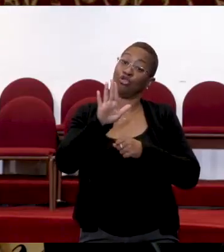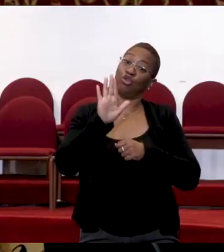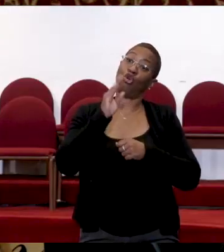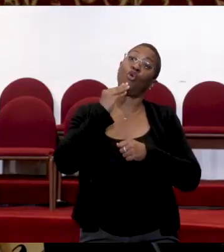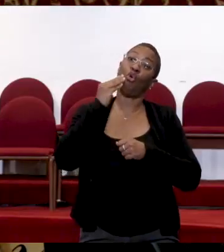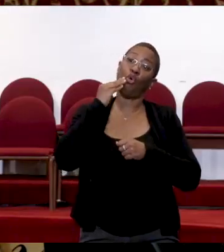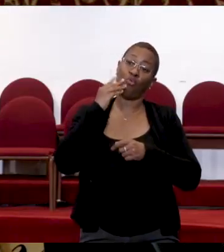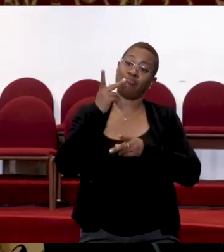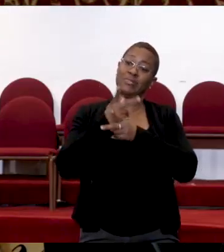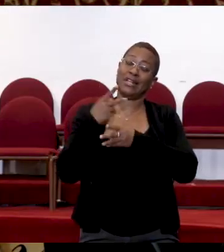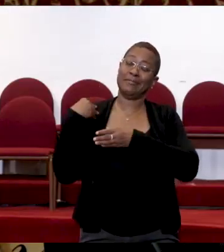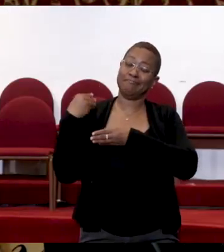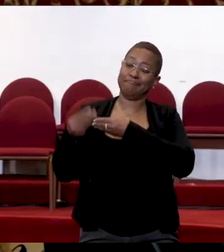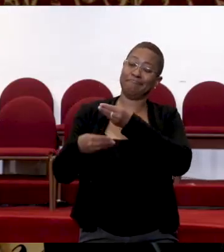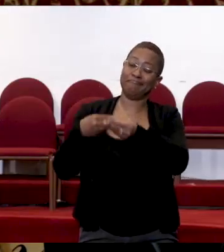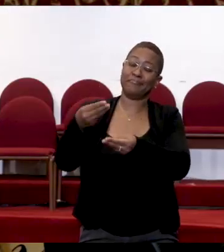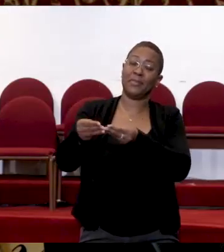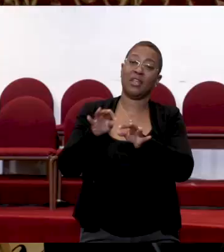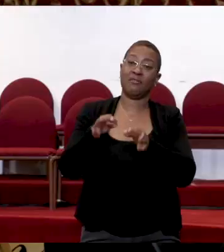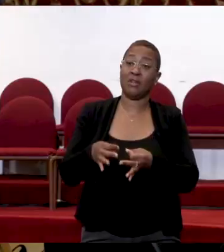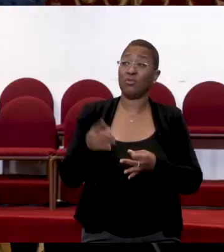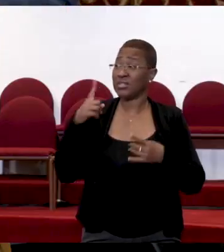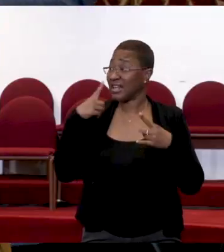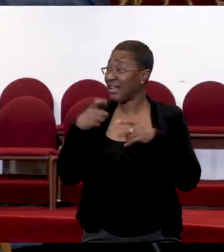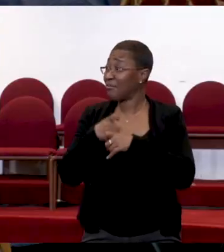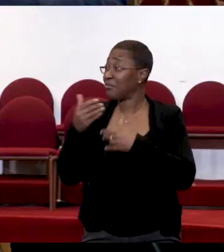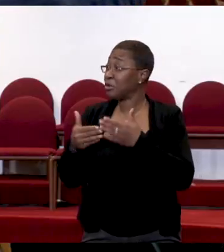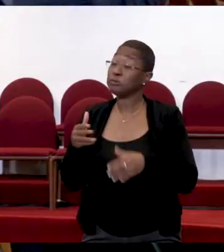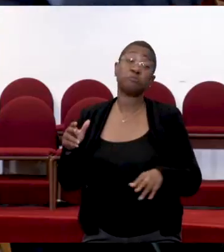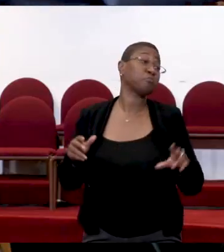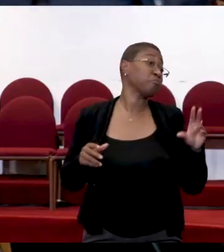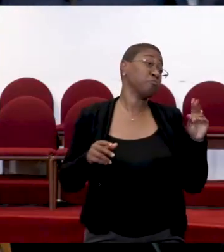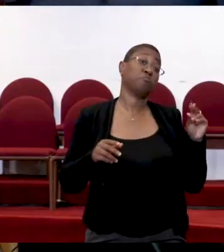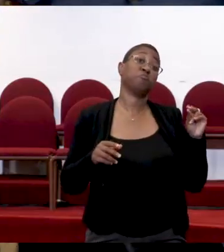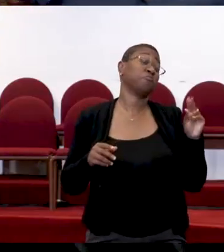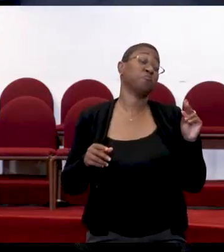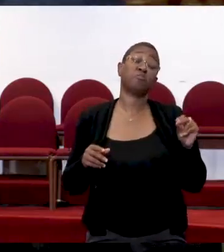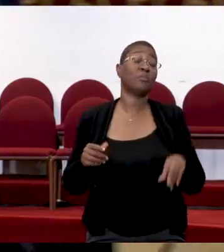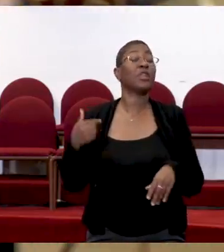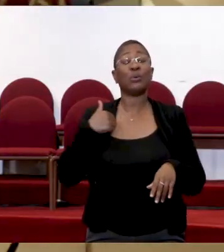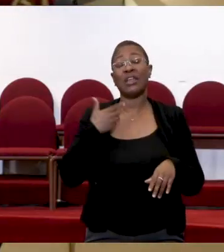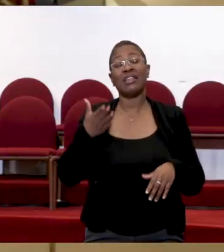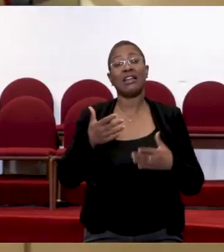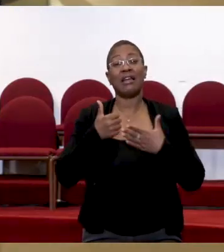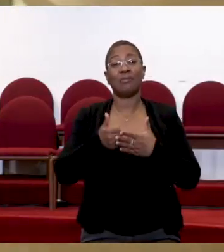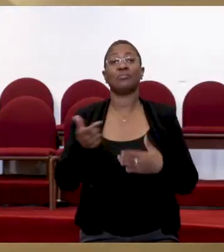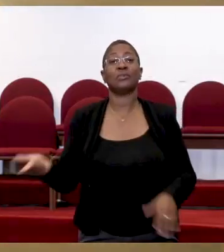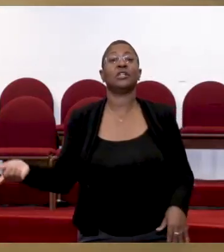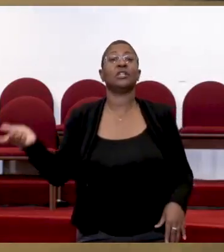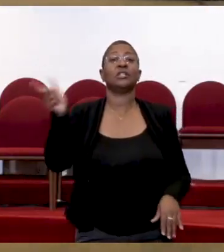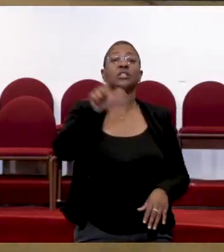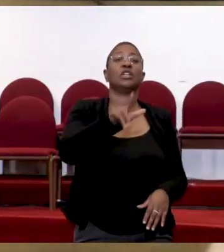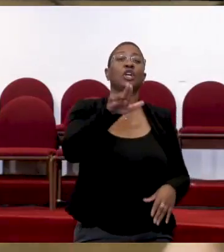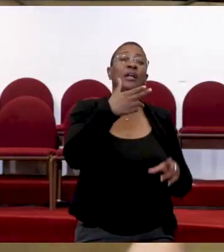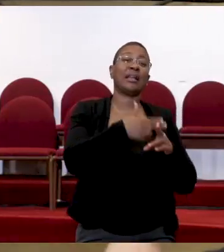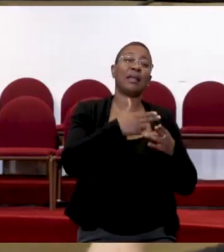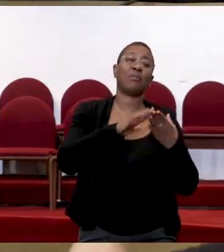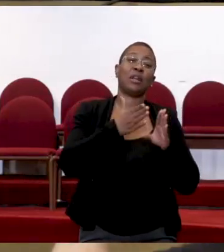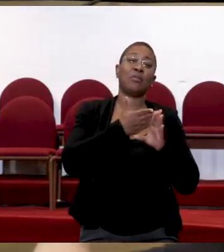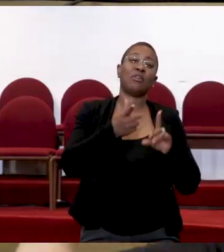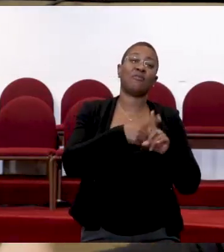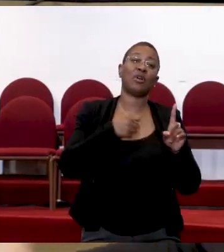next generation. Yeah, it wasn't complicated, was it? No, I mean, we're there to help. Okay, go ahead. Tell us your name and what neighborhood you're